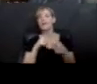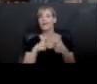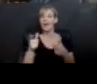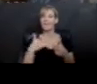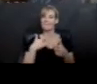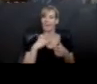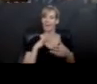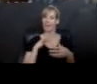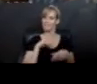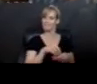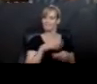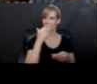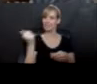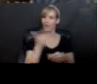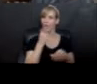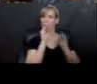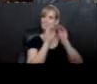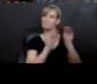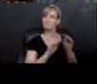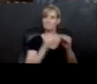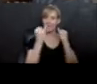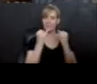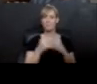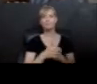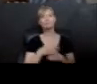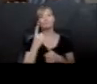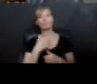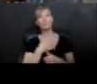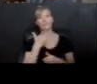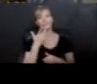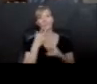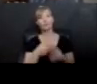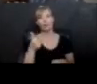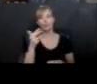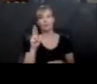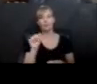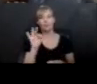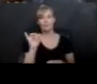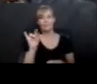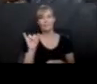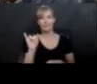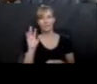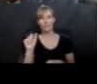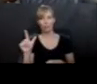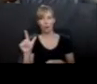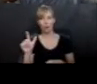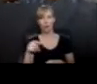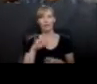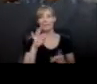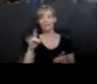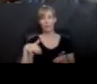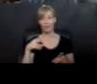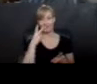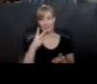contributing to it. And one of my favorites is a graffiti wall. So if you haven't seen one of these, there's a